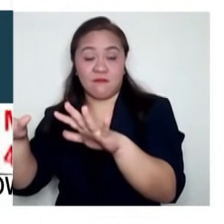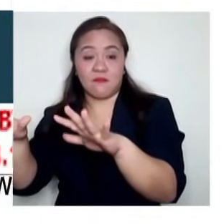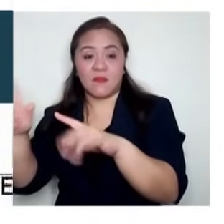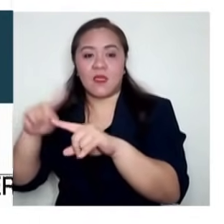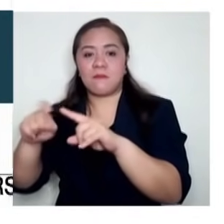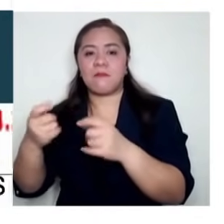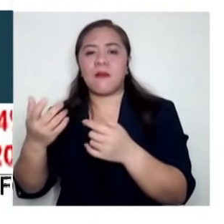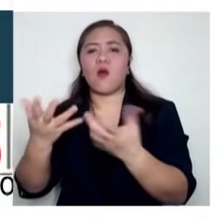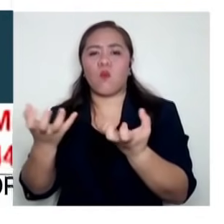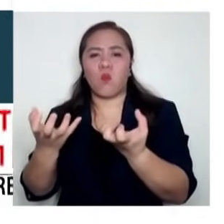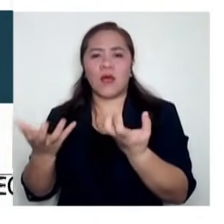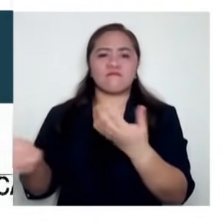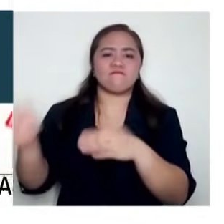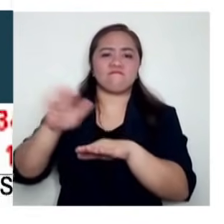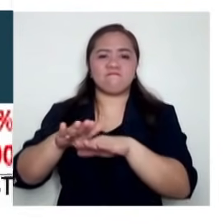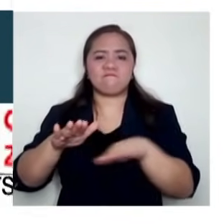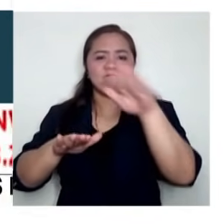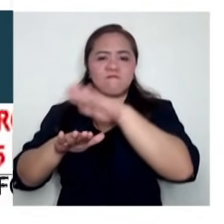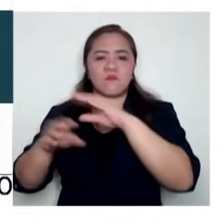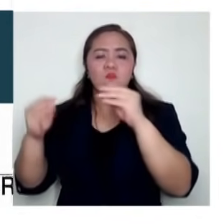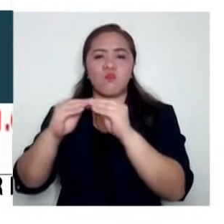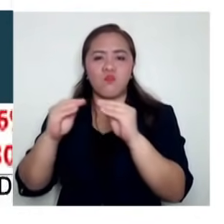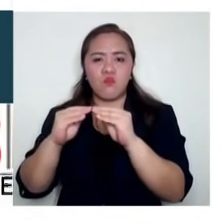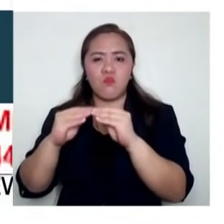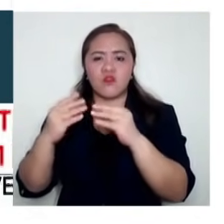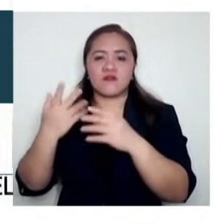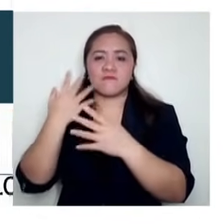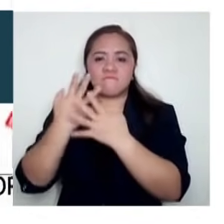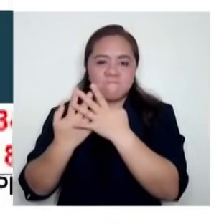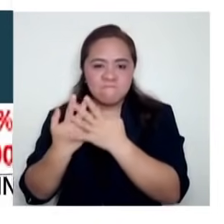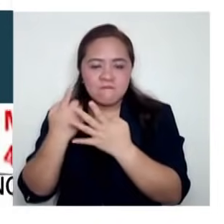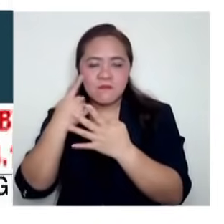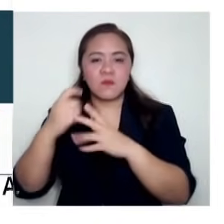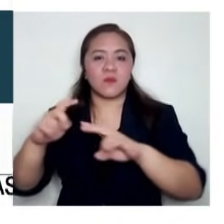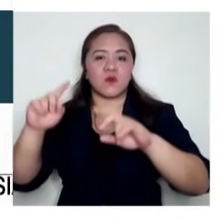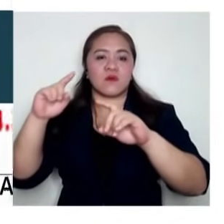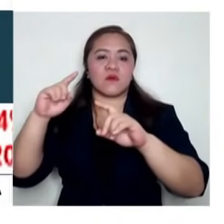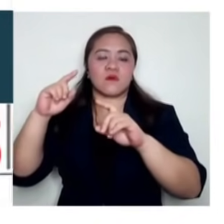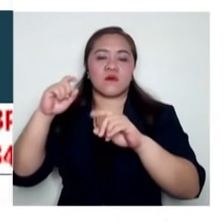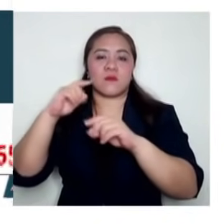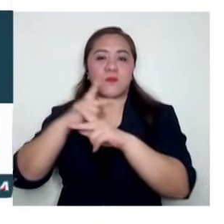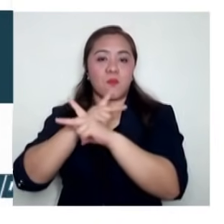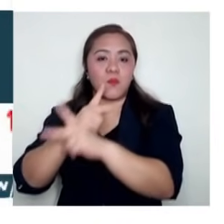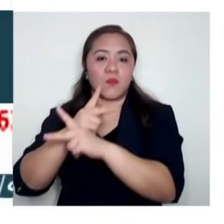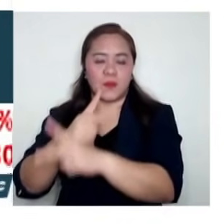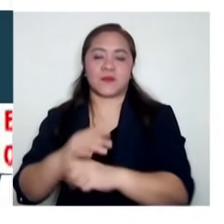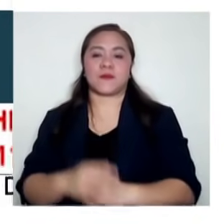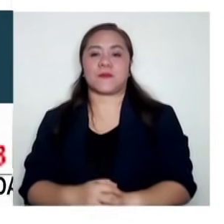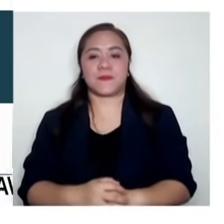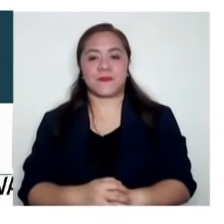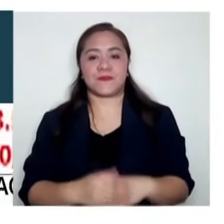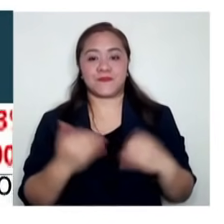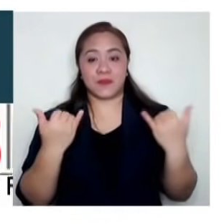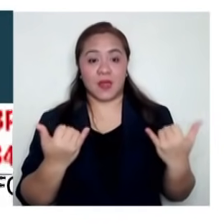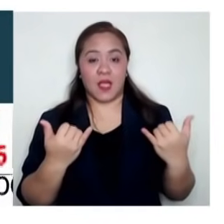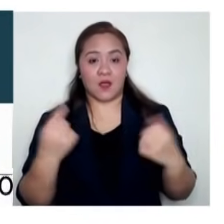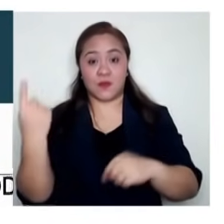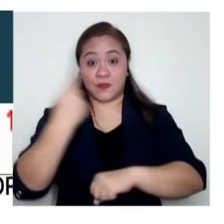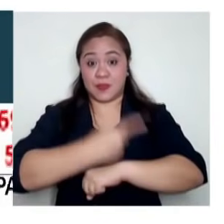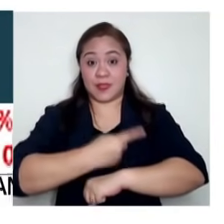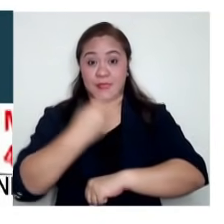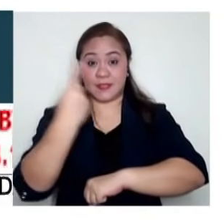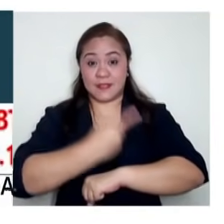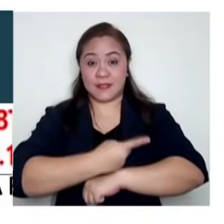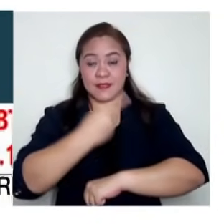layer of protection for the community. Okay. How many days in between the second